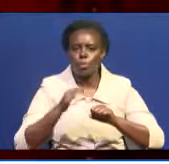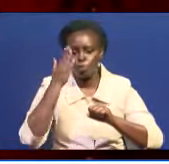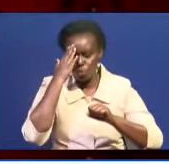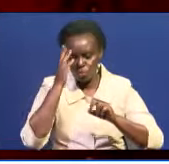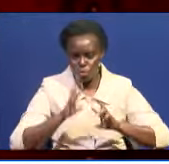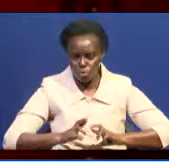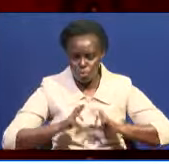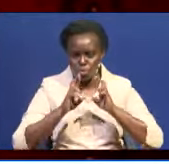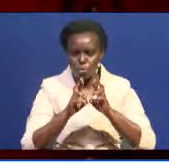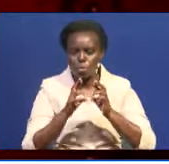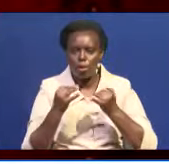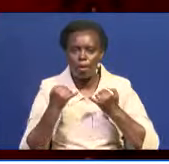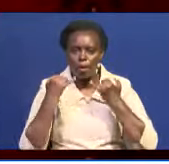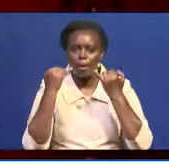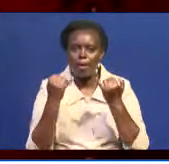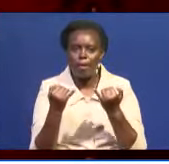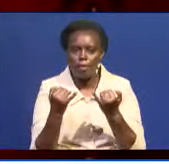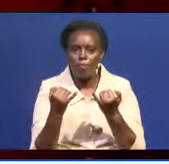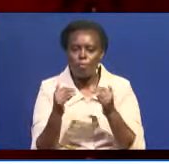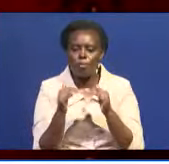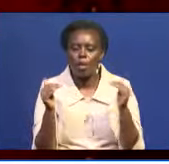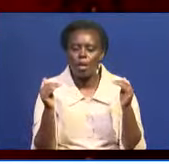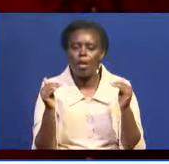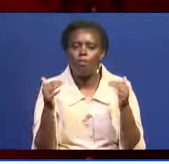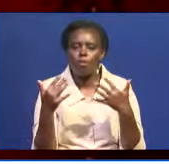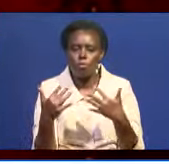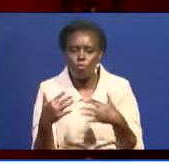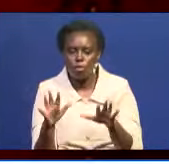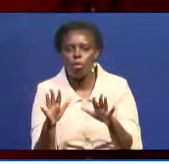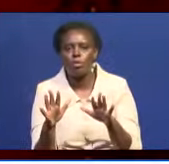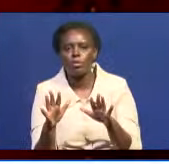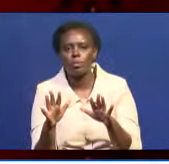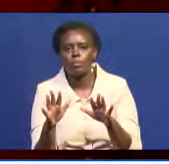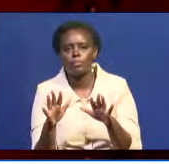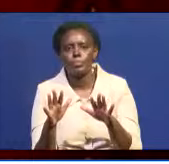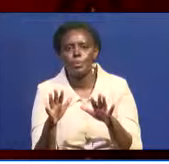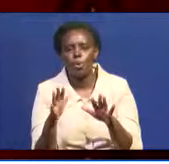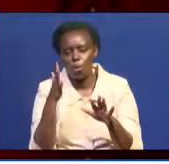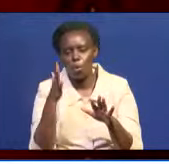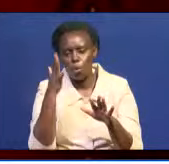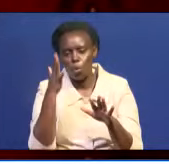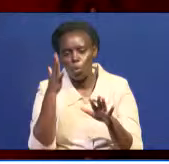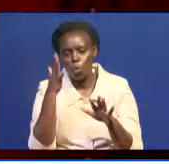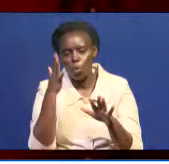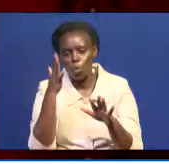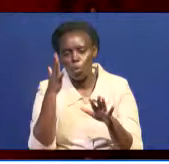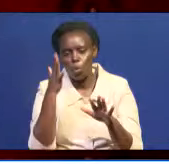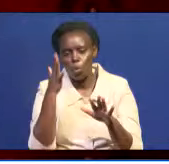report to inform on the level of losses incurred as at now.